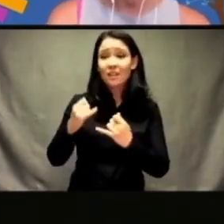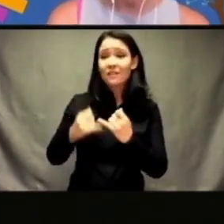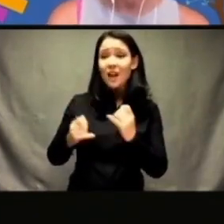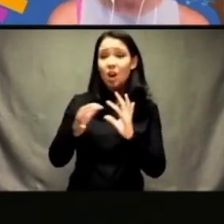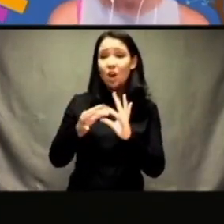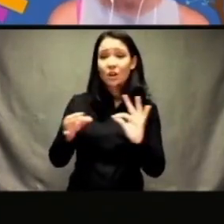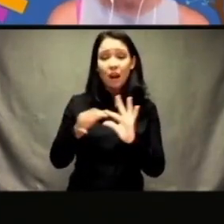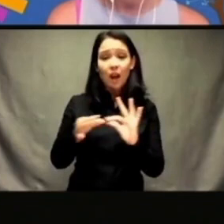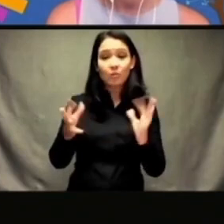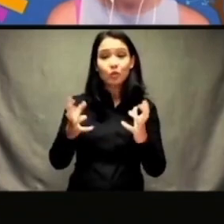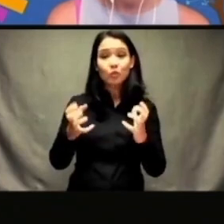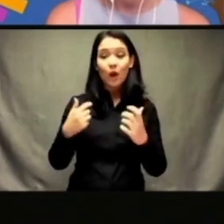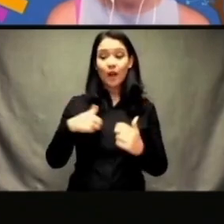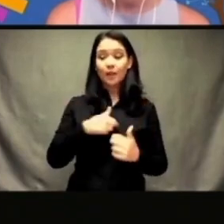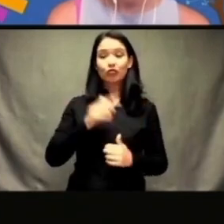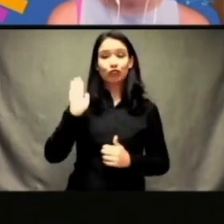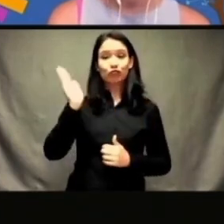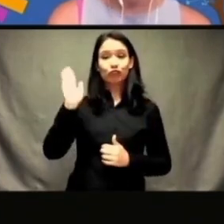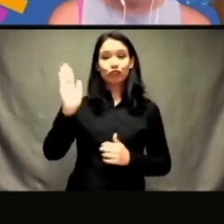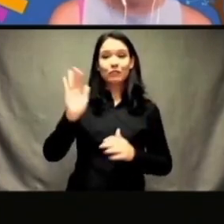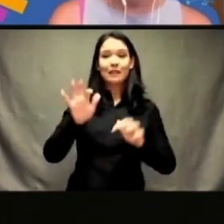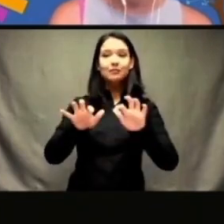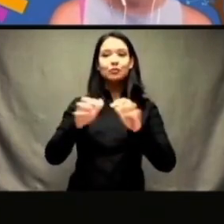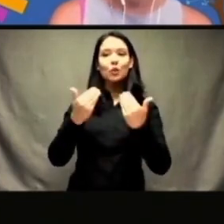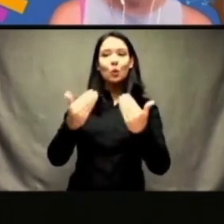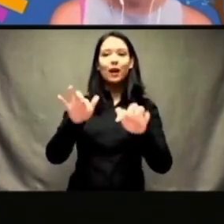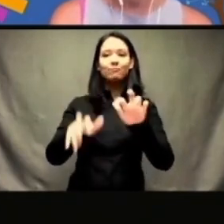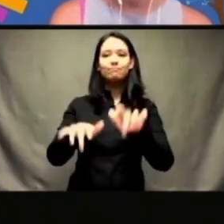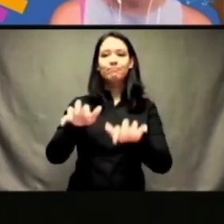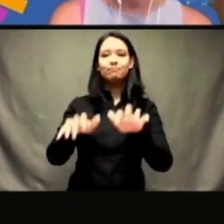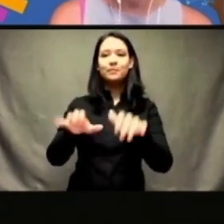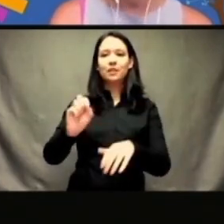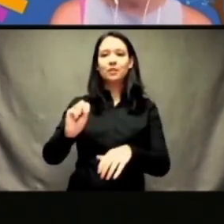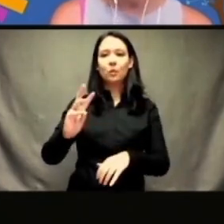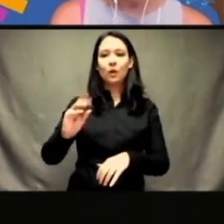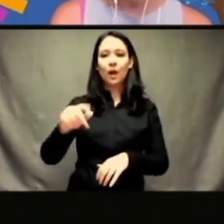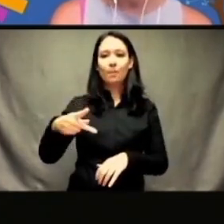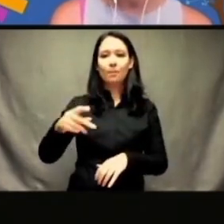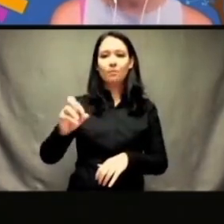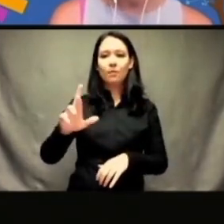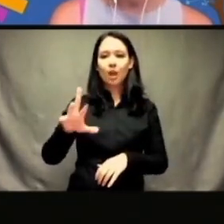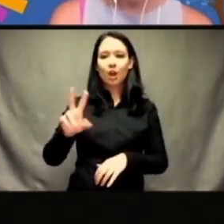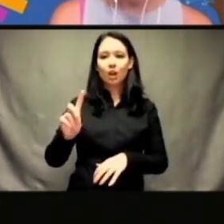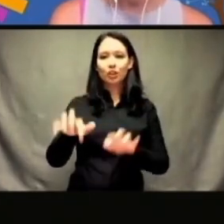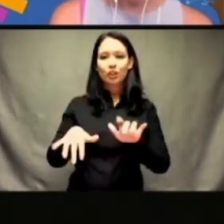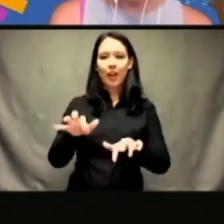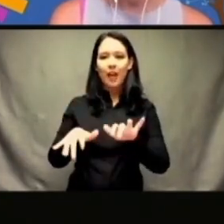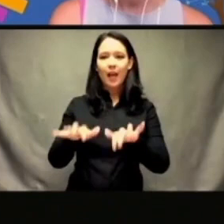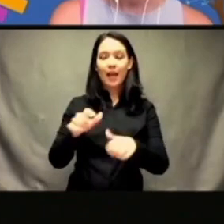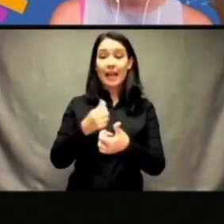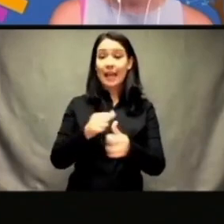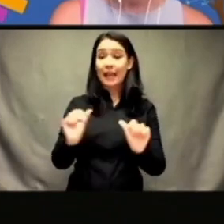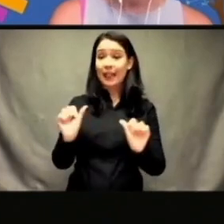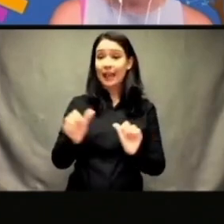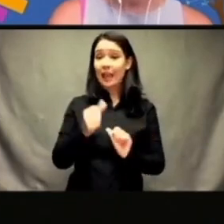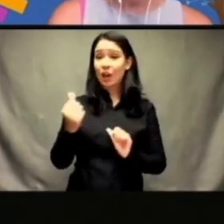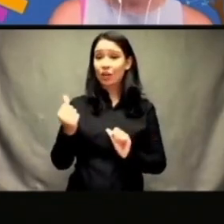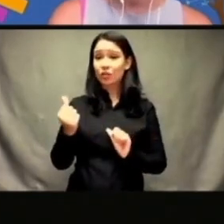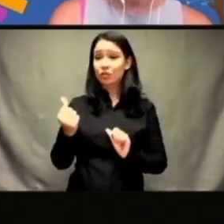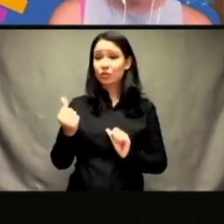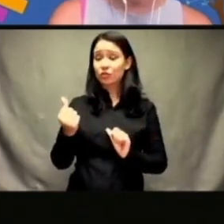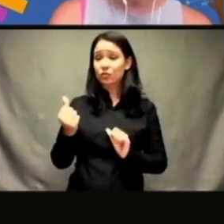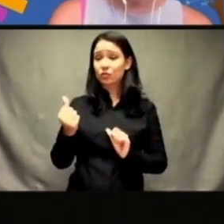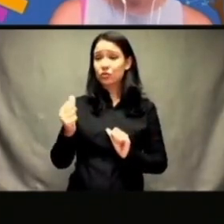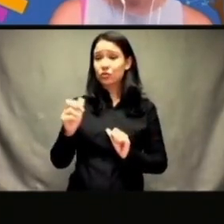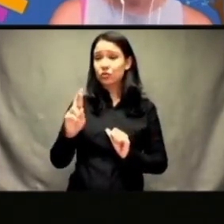you want us to speak about, you could put those in the swap card chat. Is there anything else, Ricarose or Ronni, that you